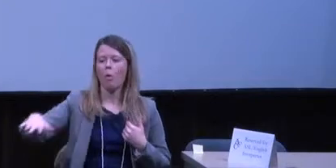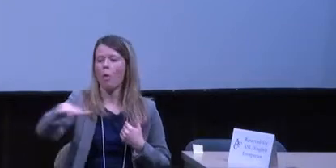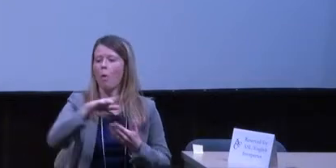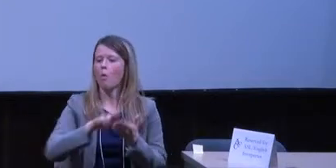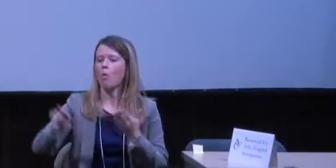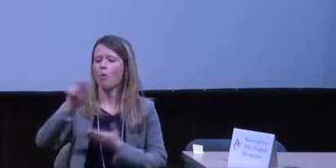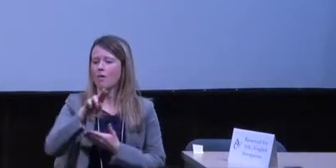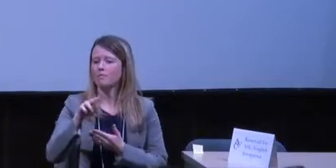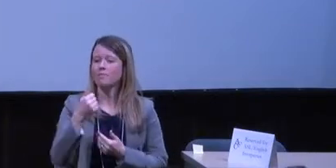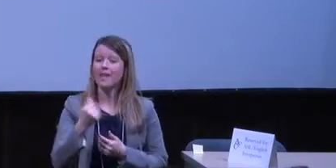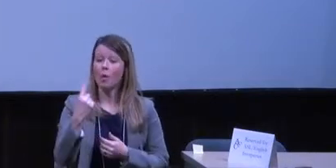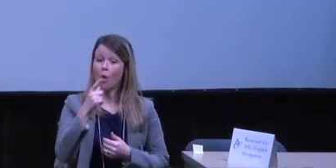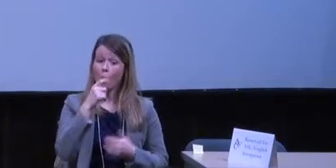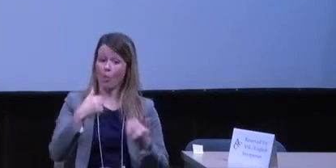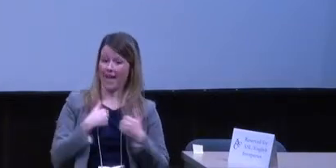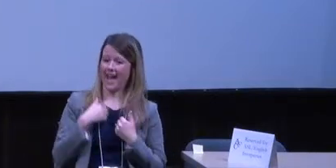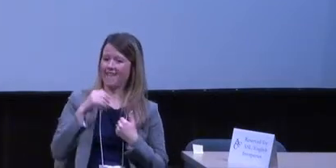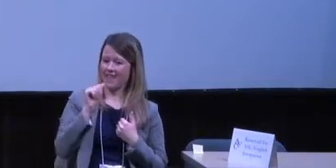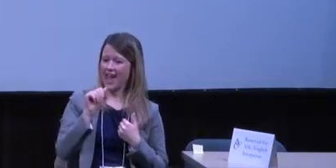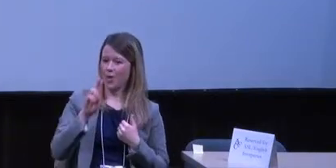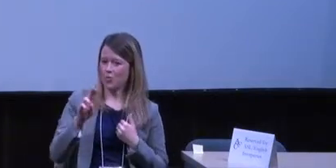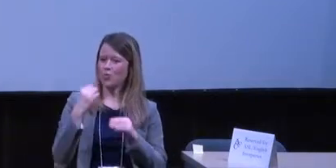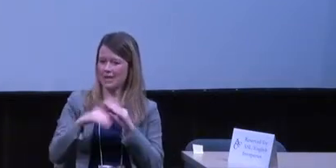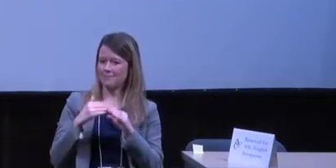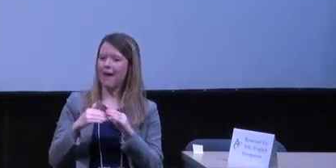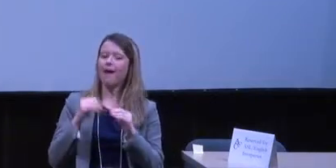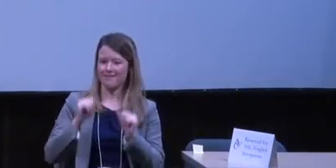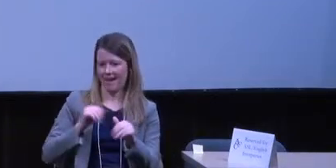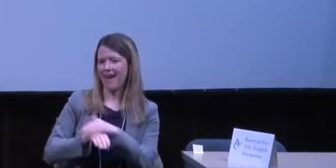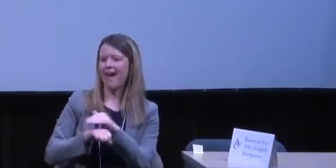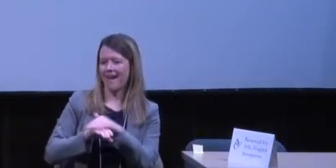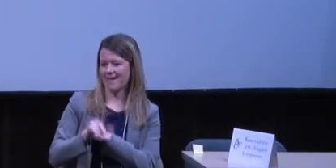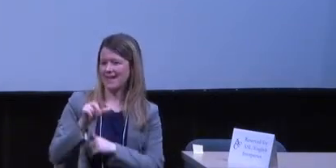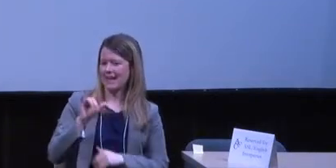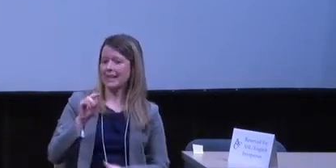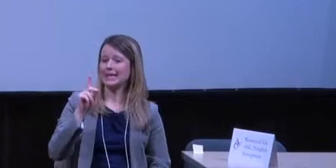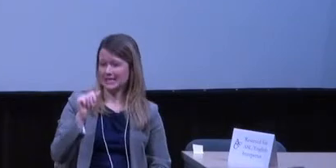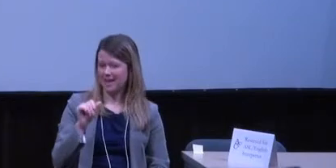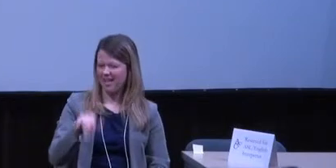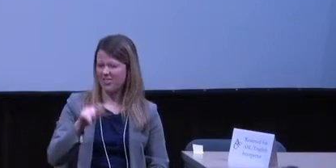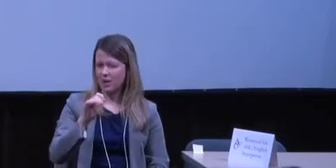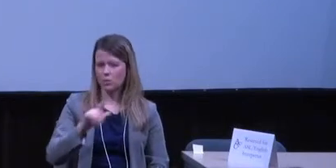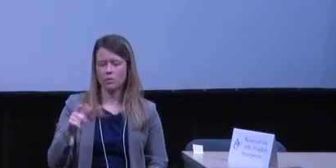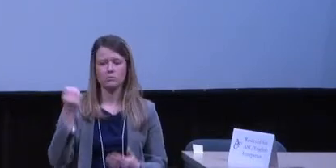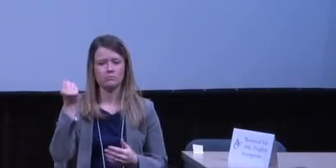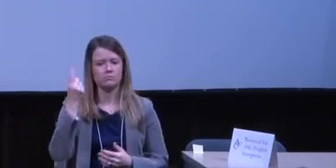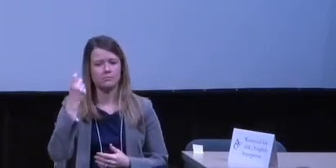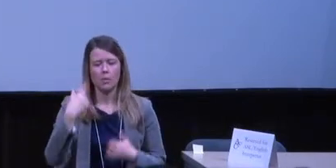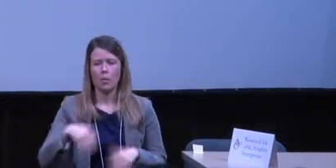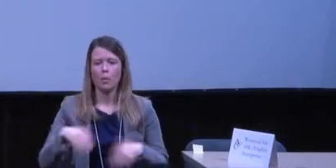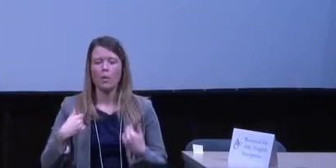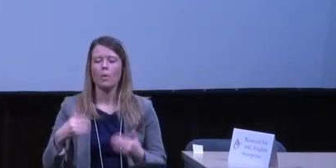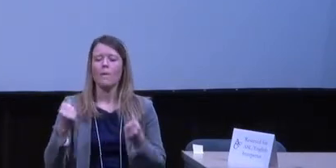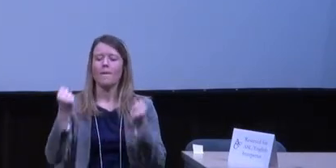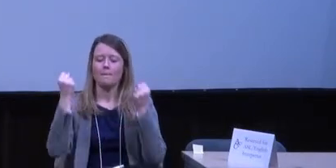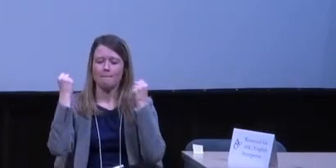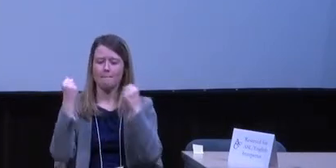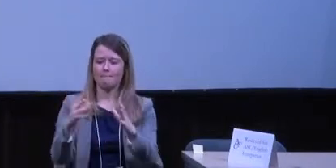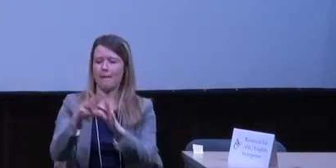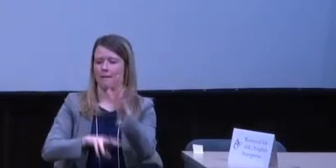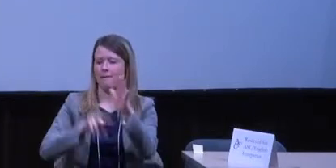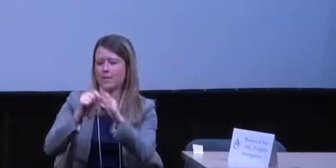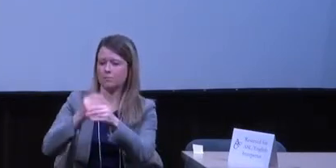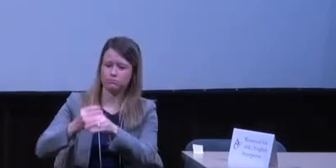has an american.edu email has access to it. And it is a plethora of different videos